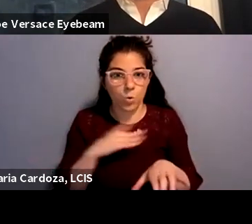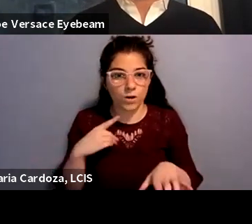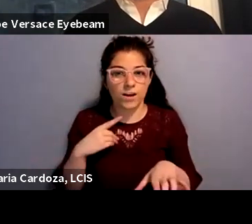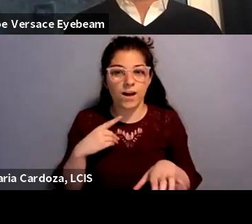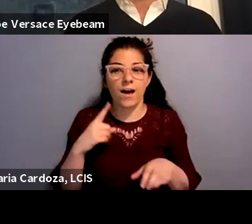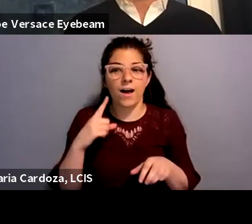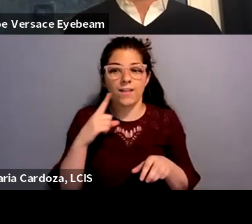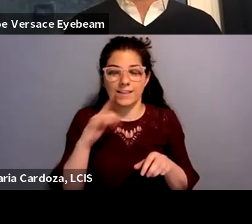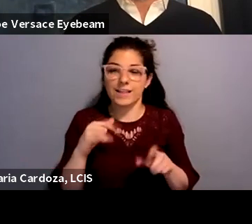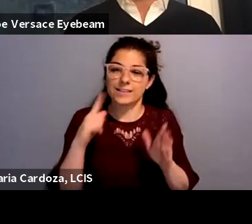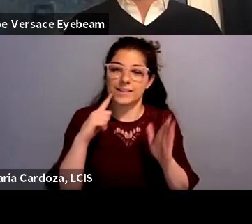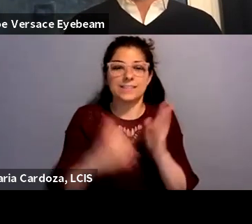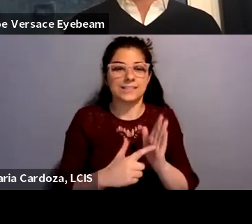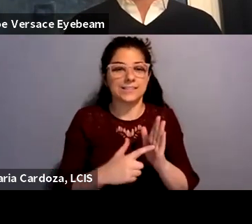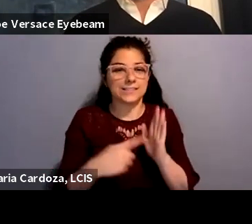is a signal.